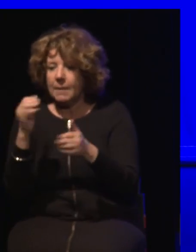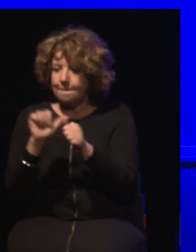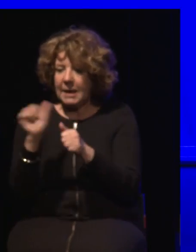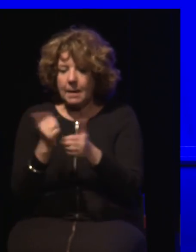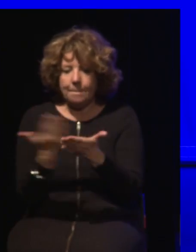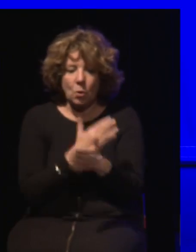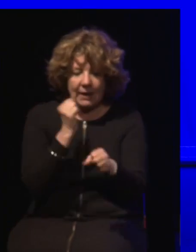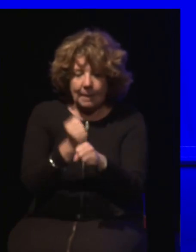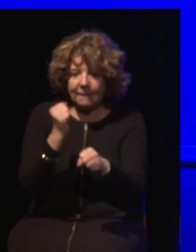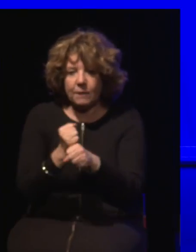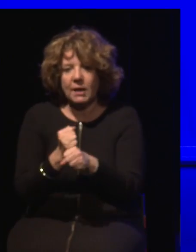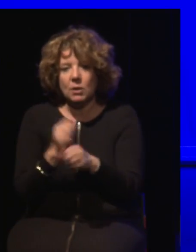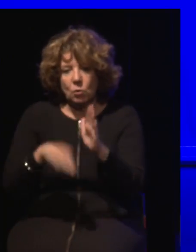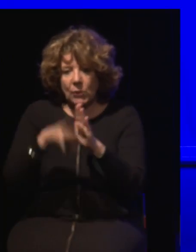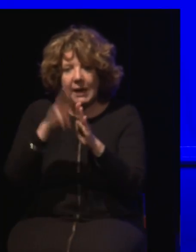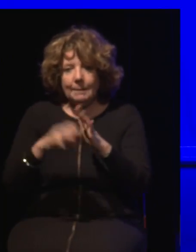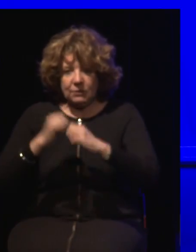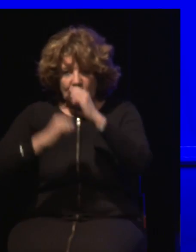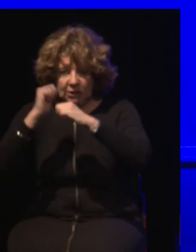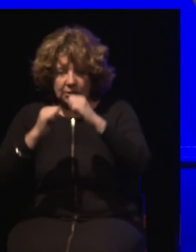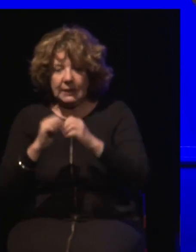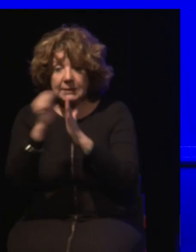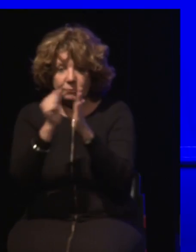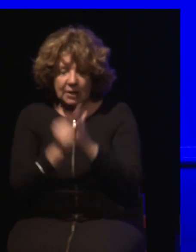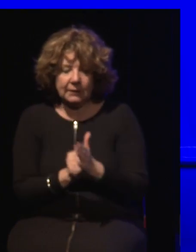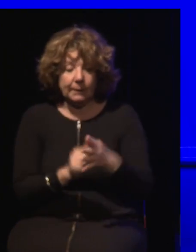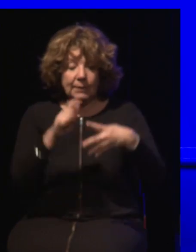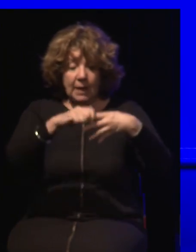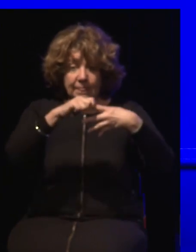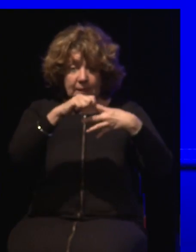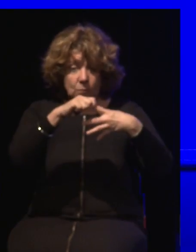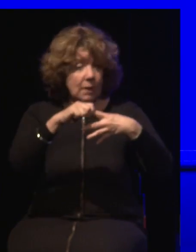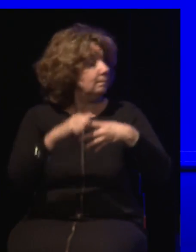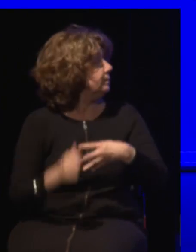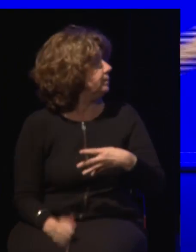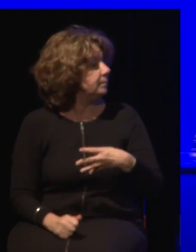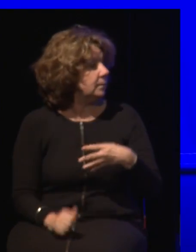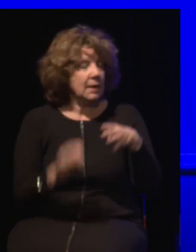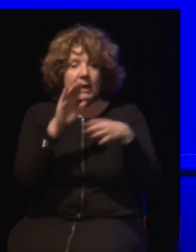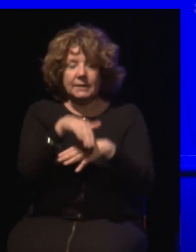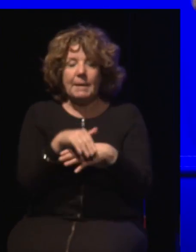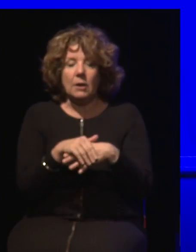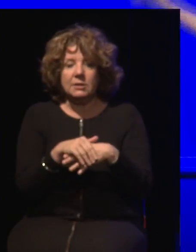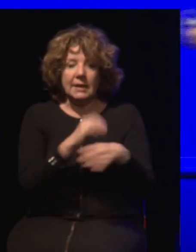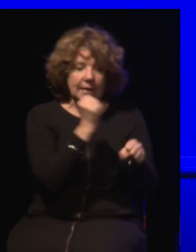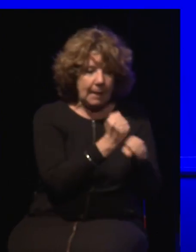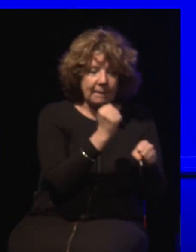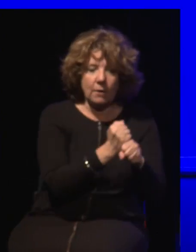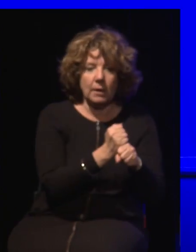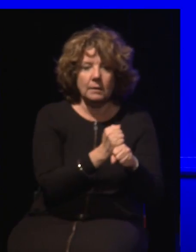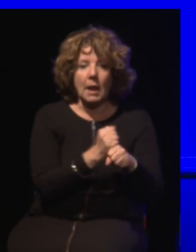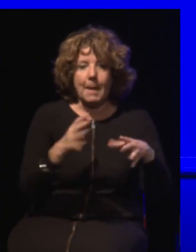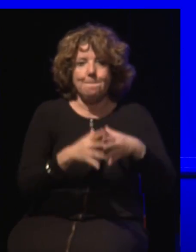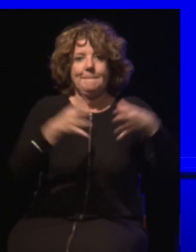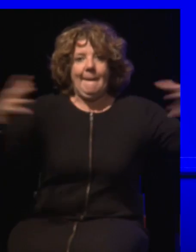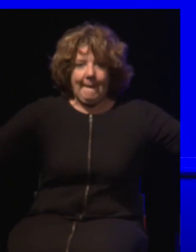Fourth order, systemic gamification, is about gamifying at scale. Here, a large variety of